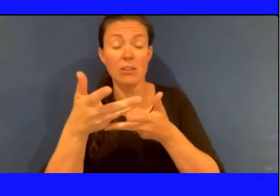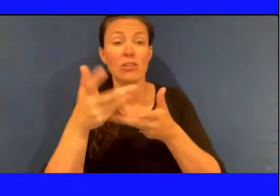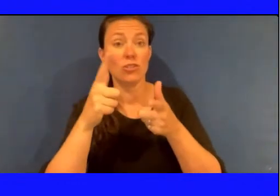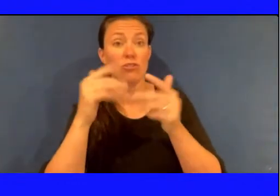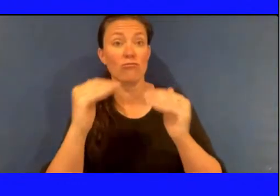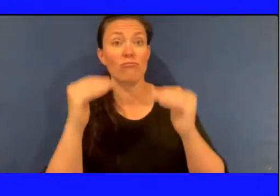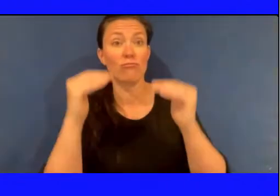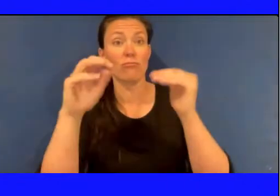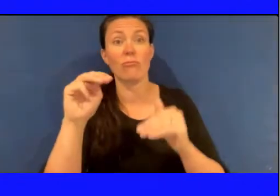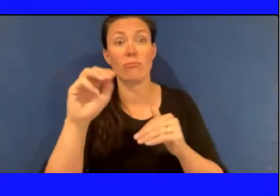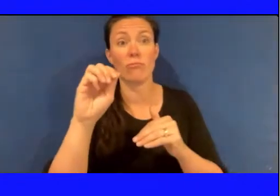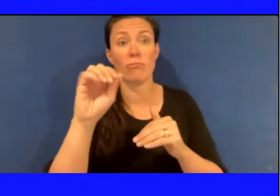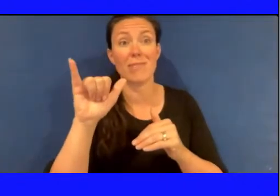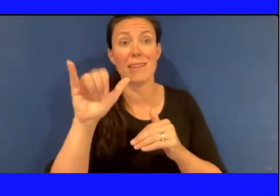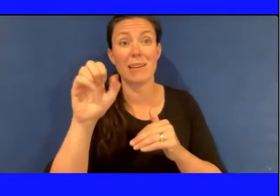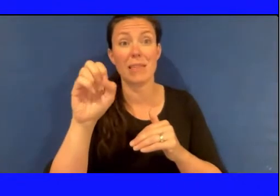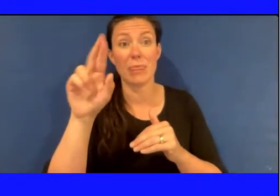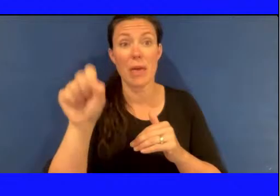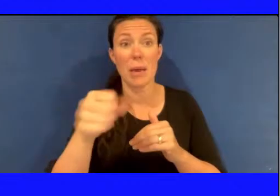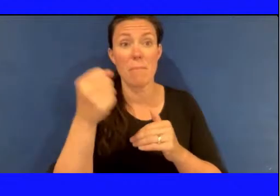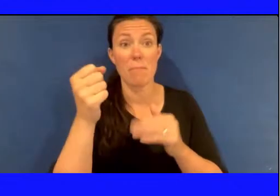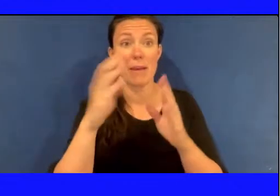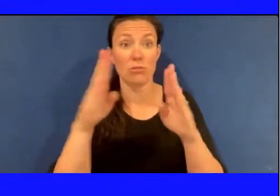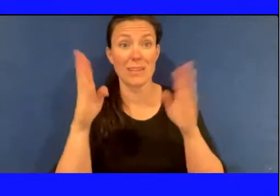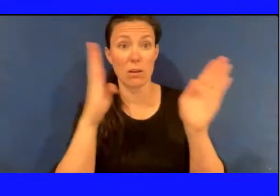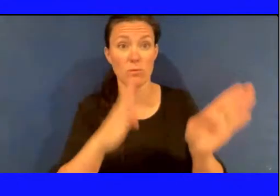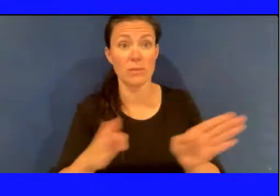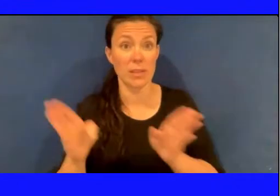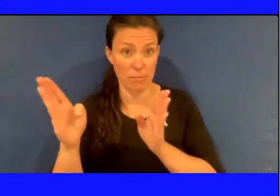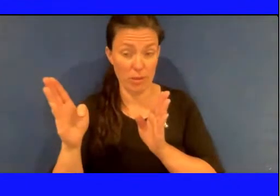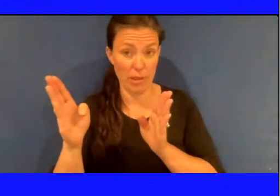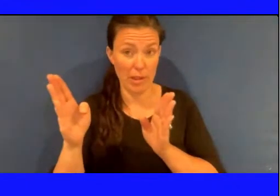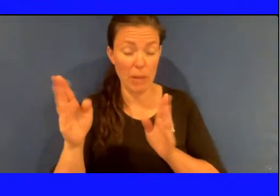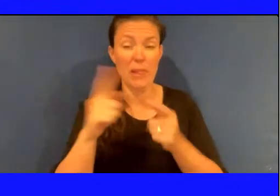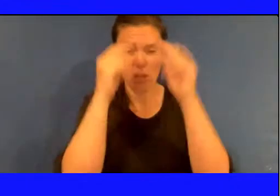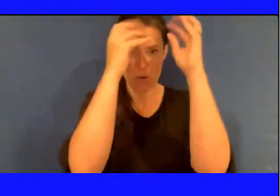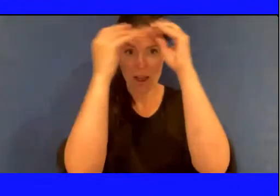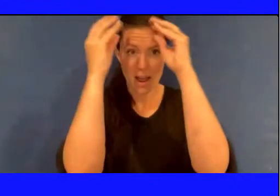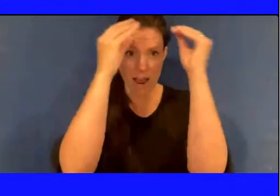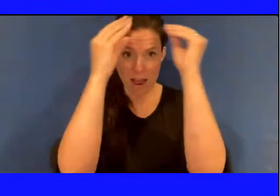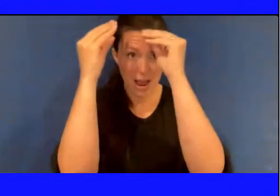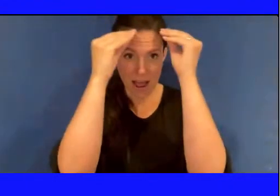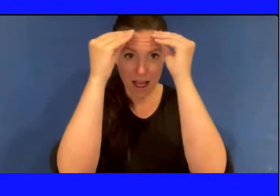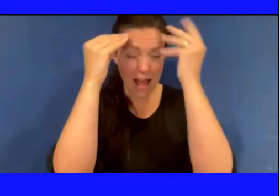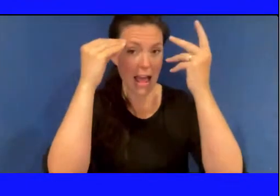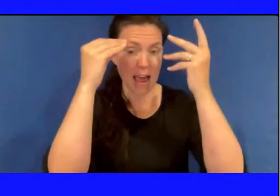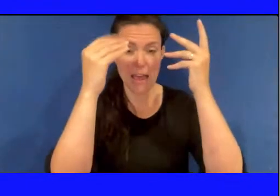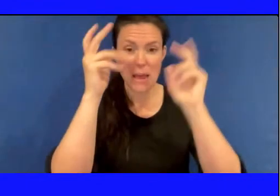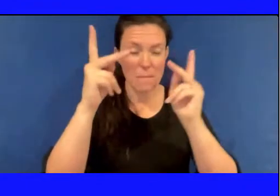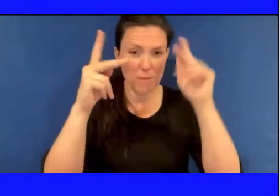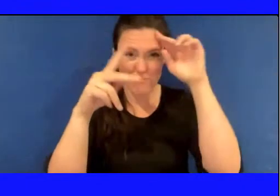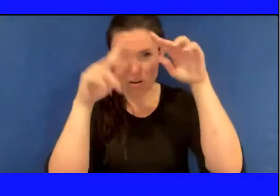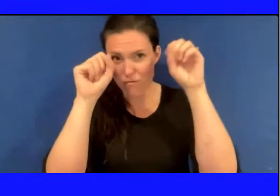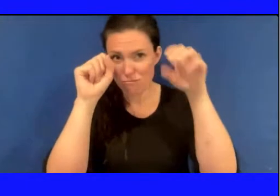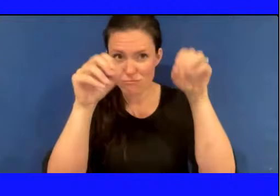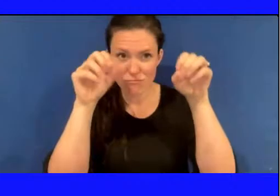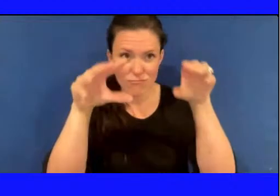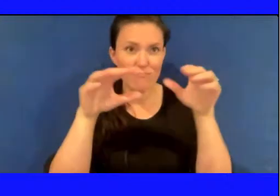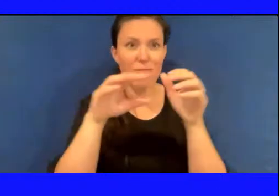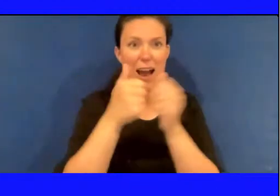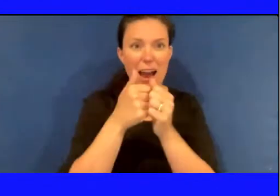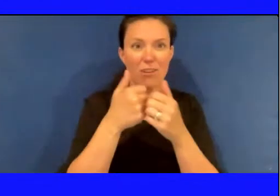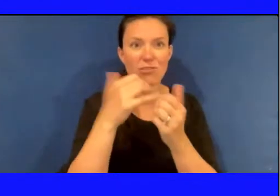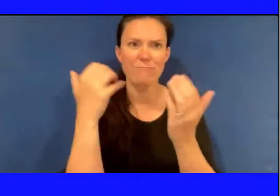do so with some great brains in housing, some of the best brains in public health, and how do we make